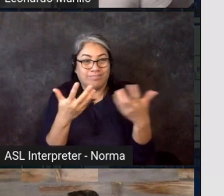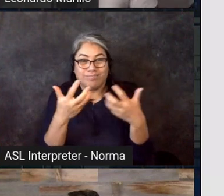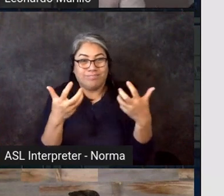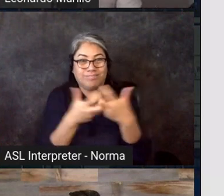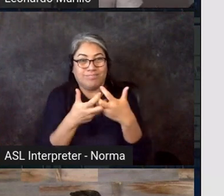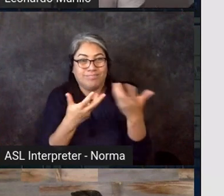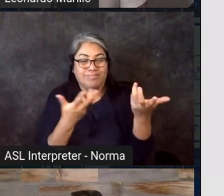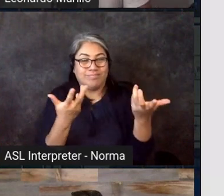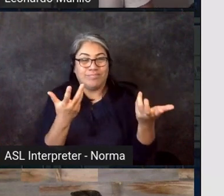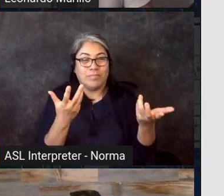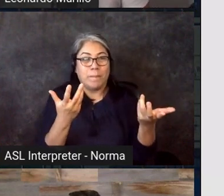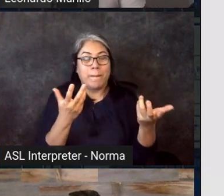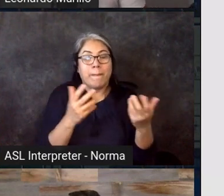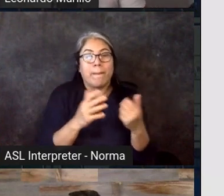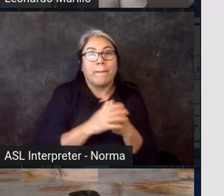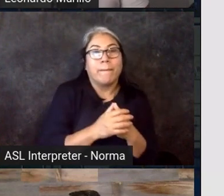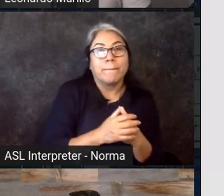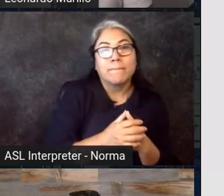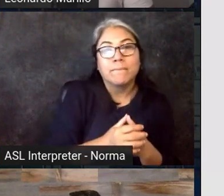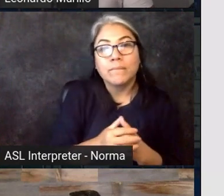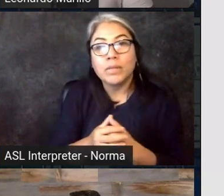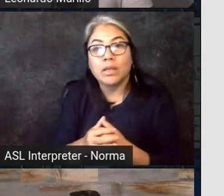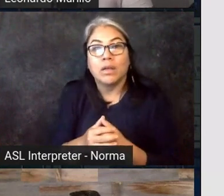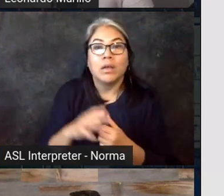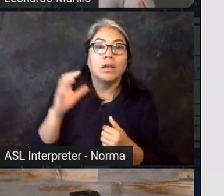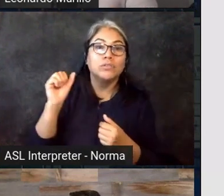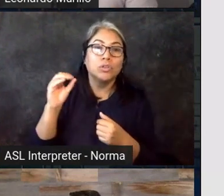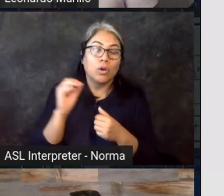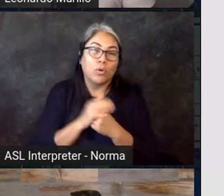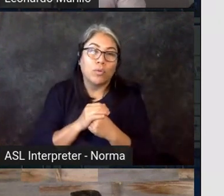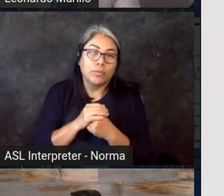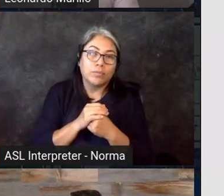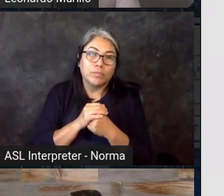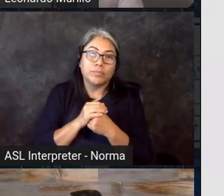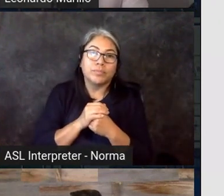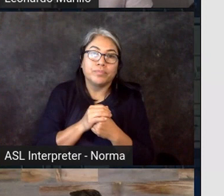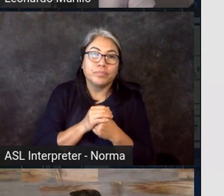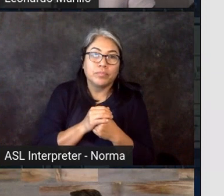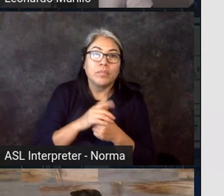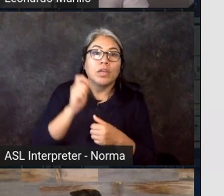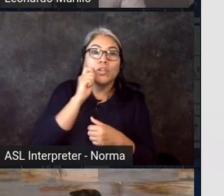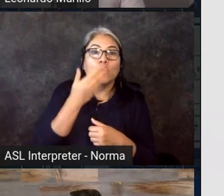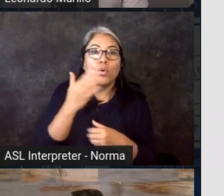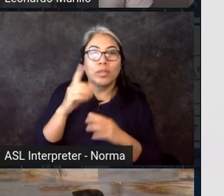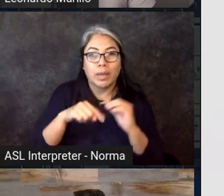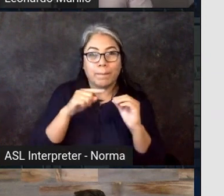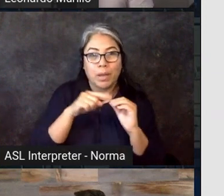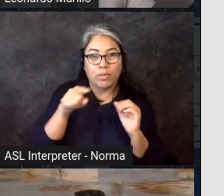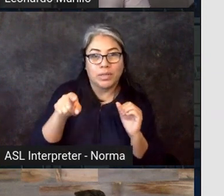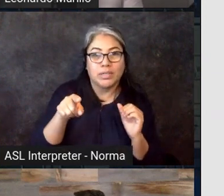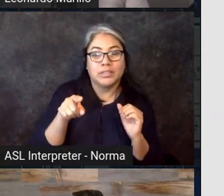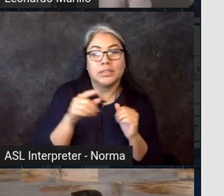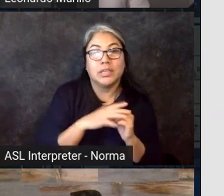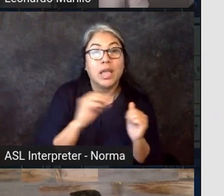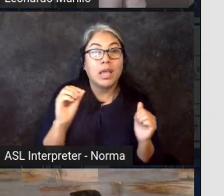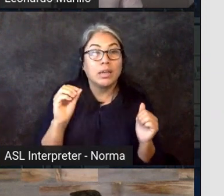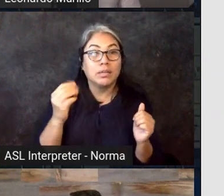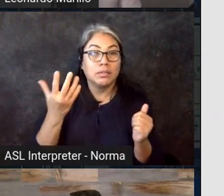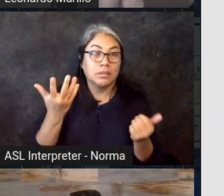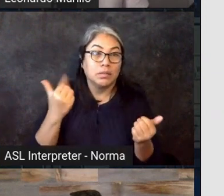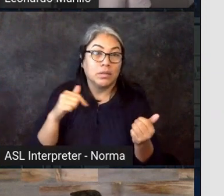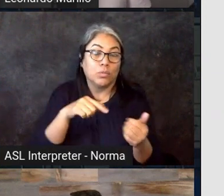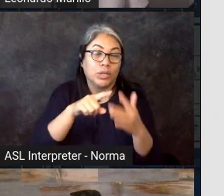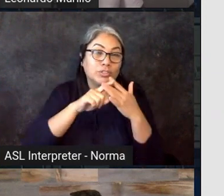desired state, right? So the cool thing about this, and kind of like we can start thinking